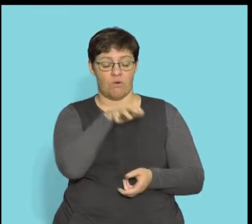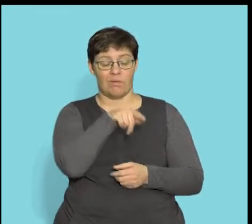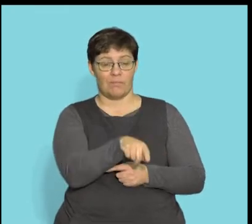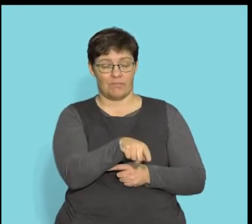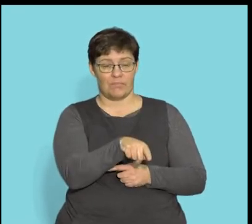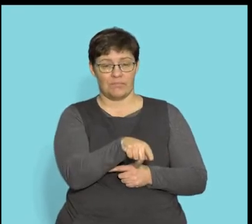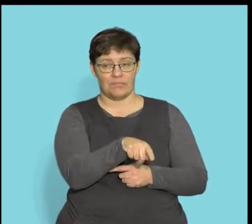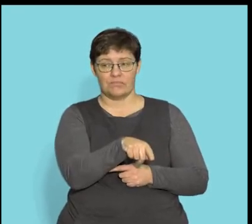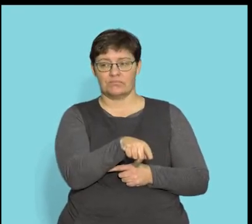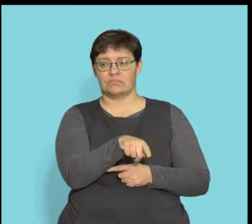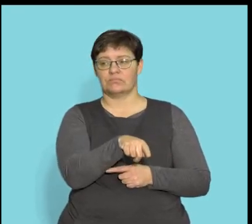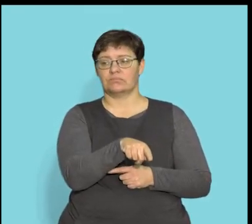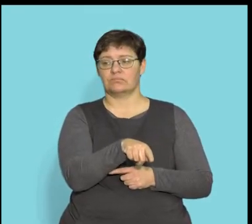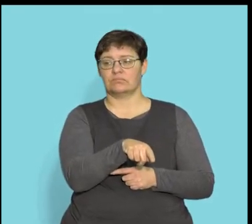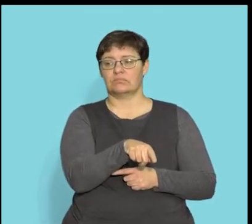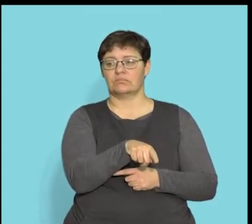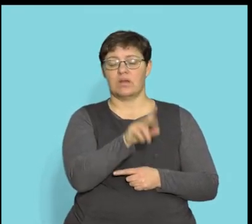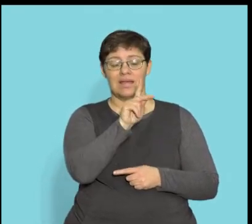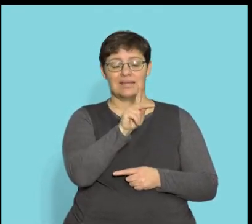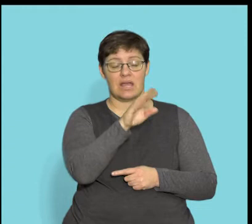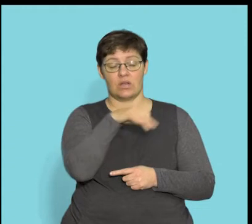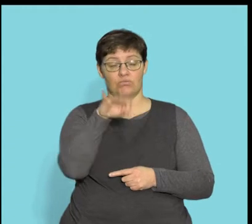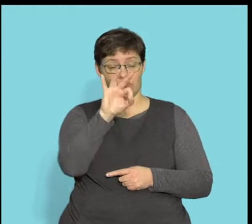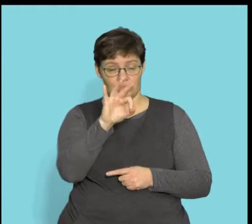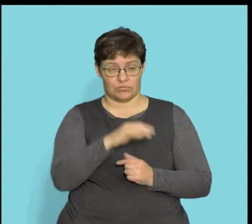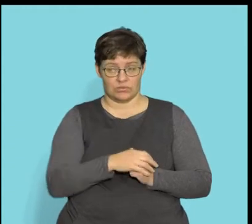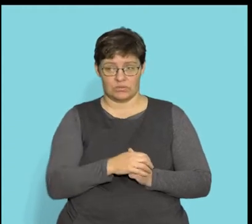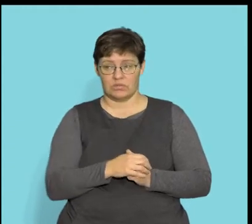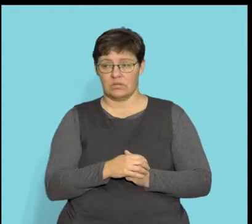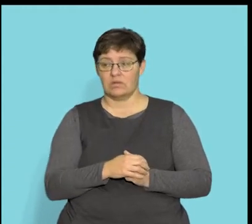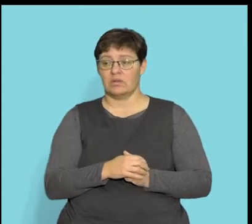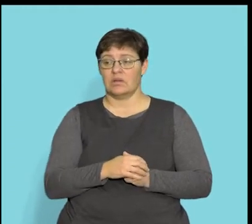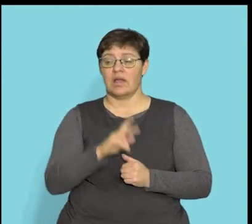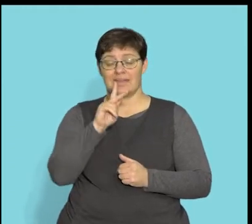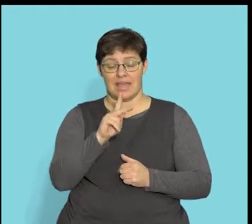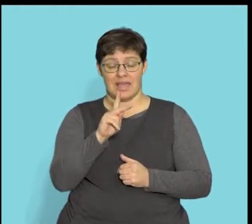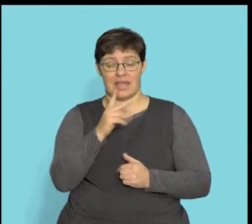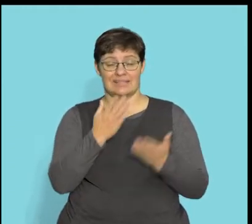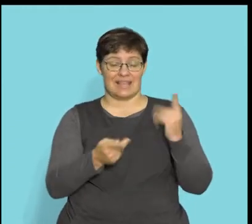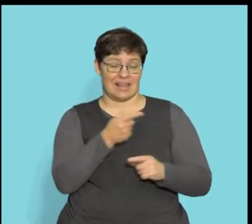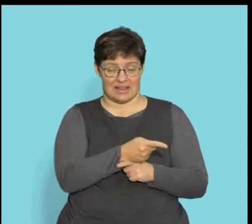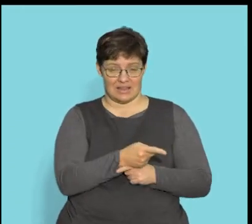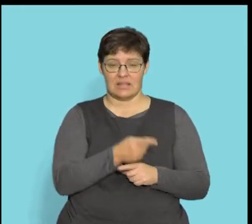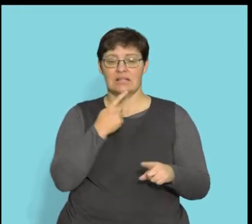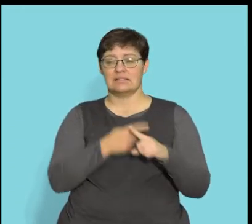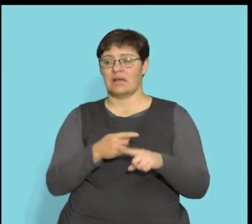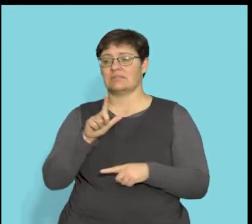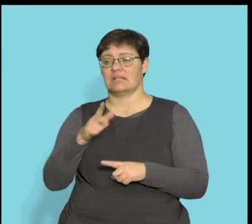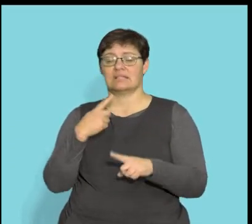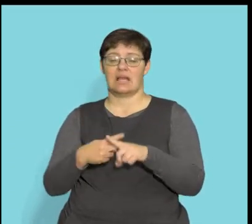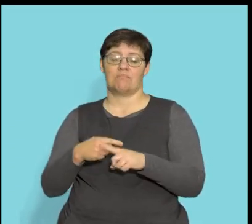of a rectangular prism is k cubed, where k is my scale factor, times length times